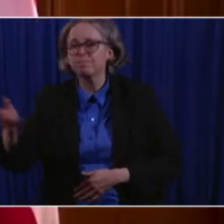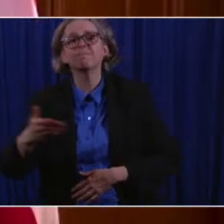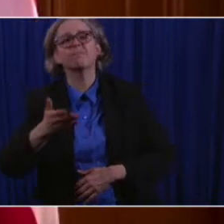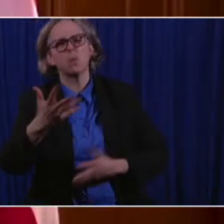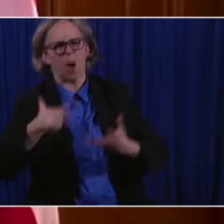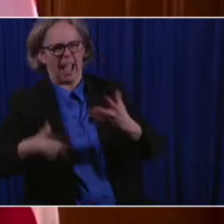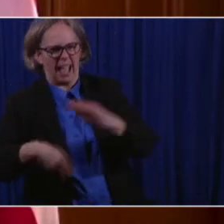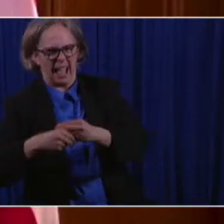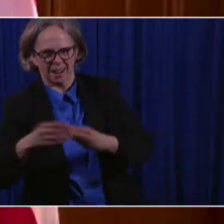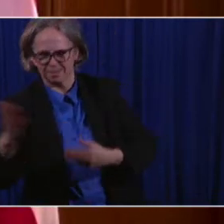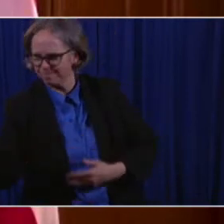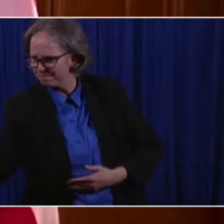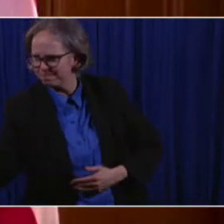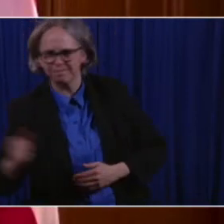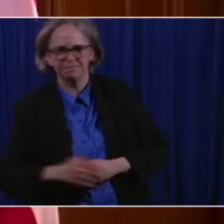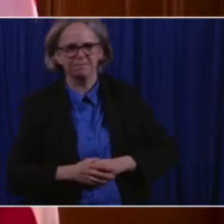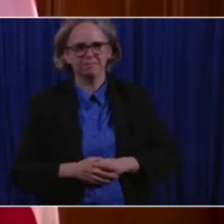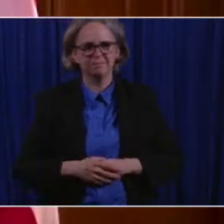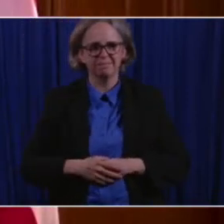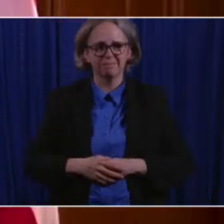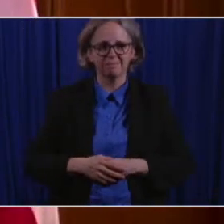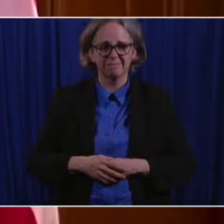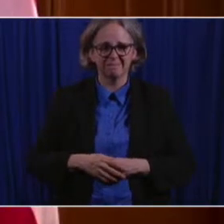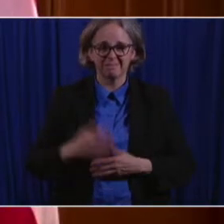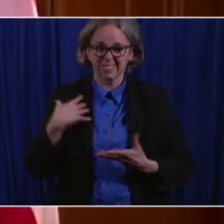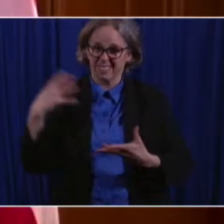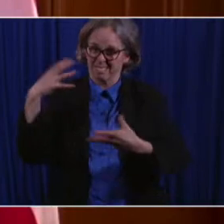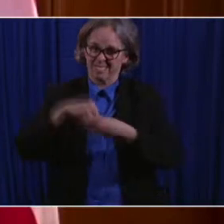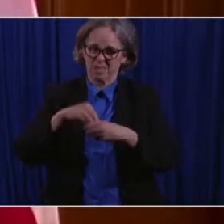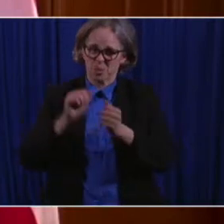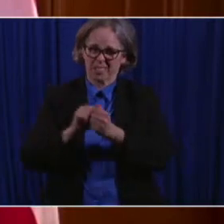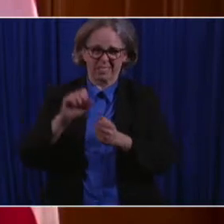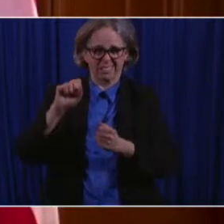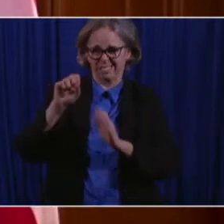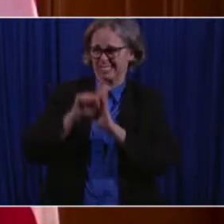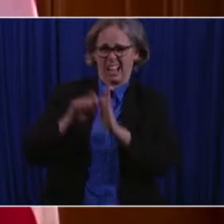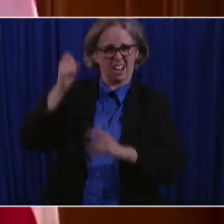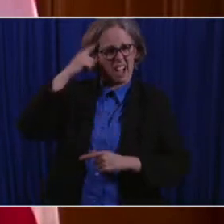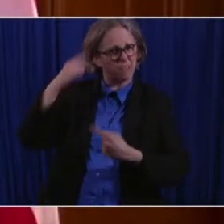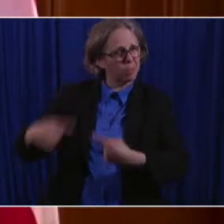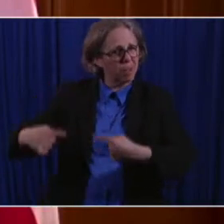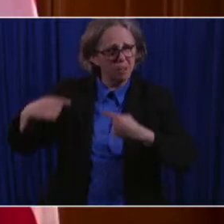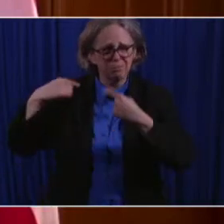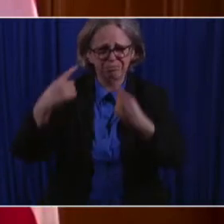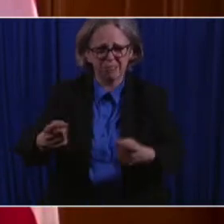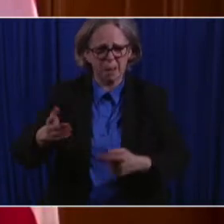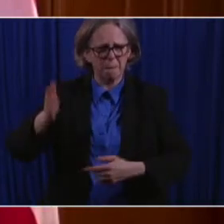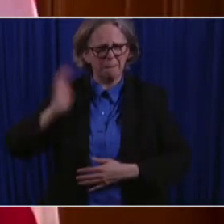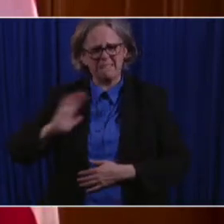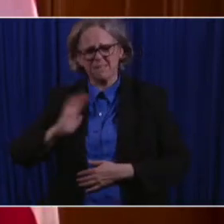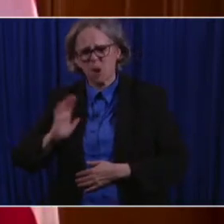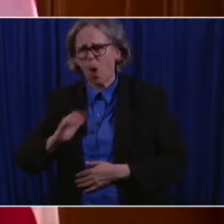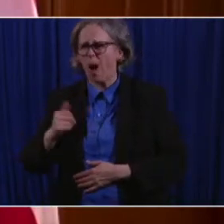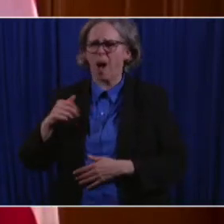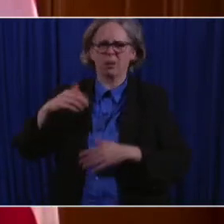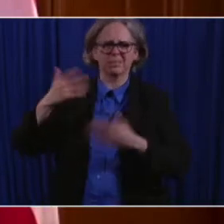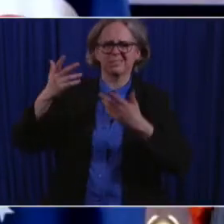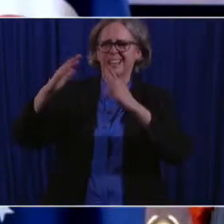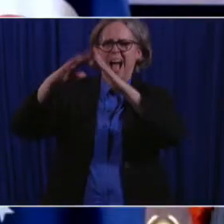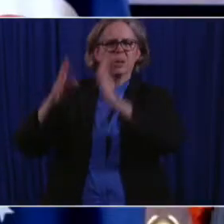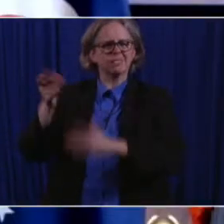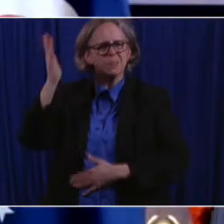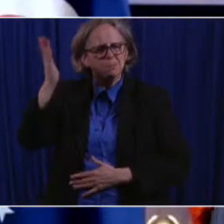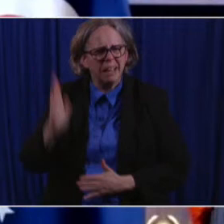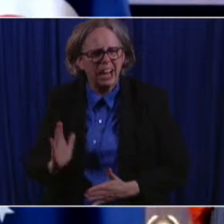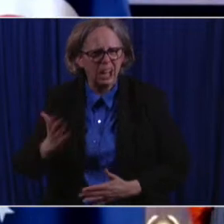I've been doing this for a long time inside state government as a Speaker of the House, and now a member of the